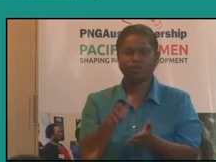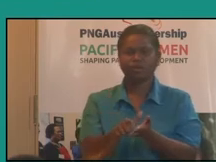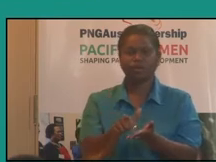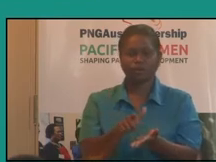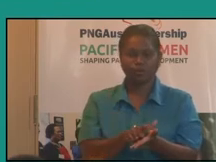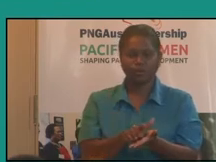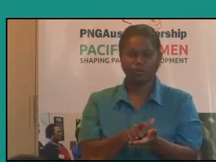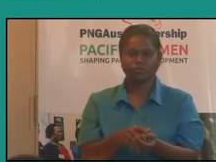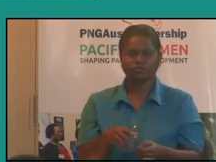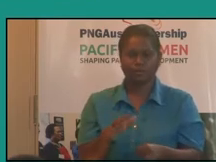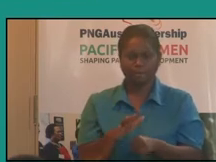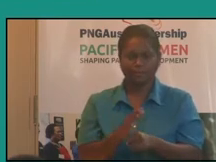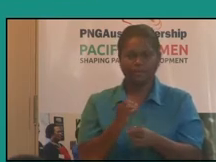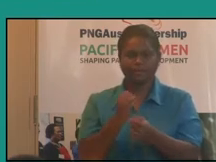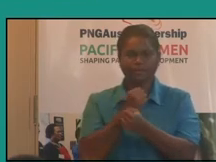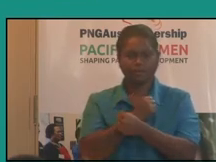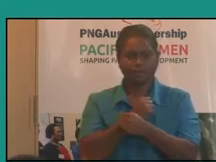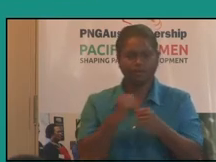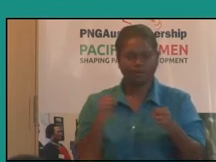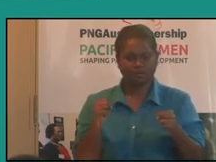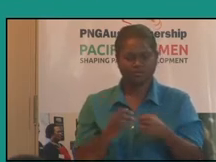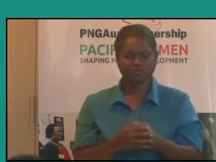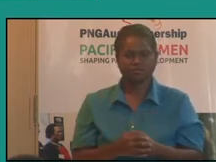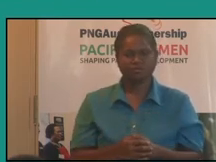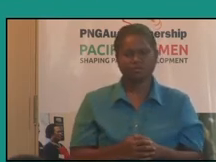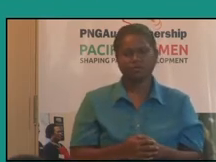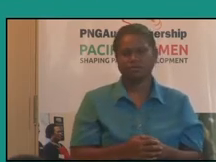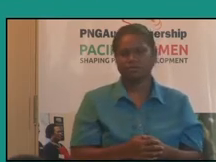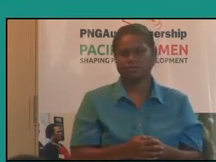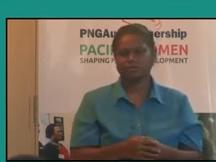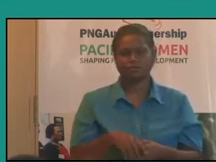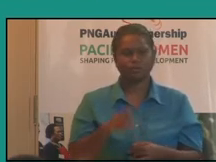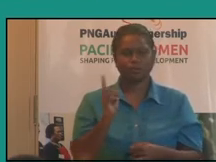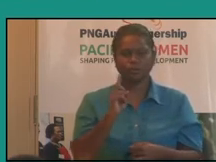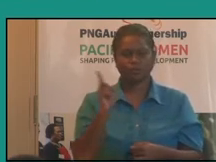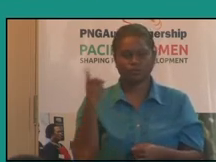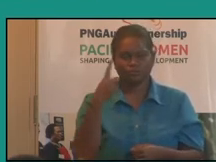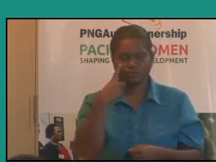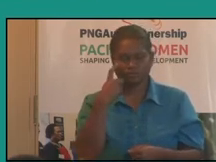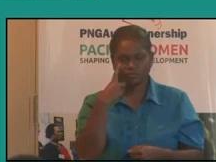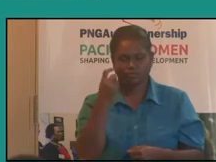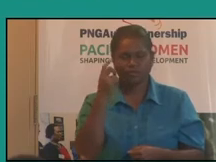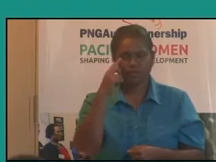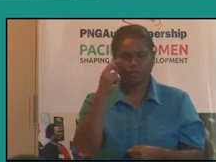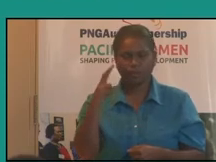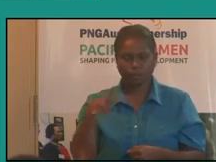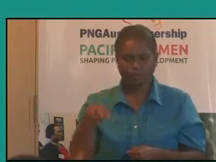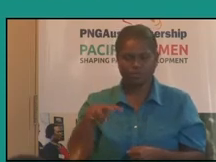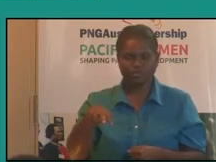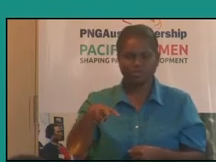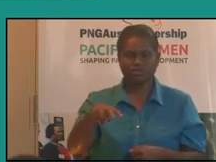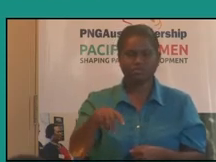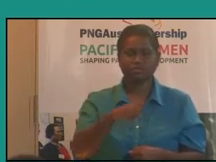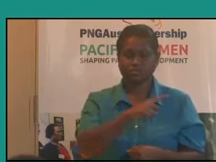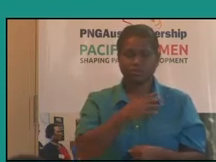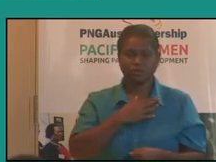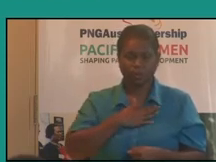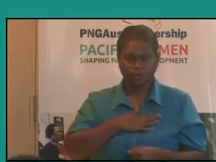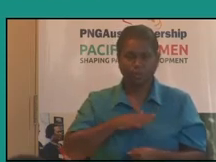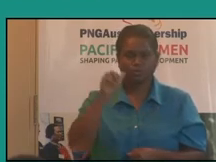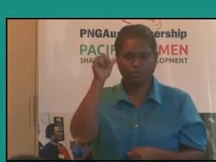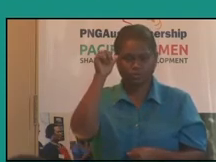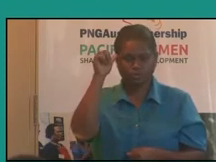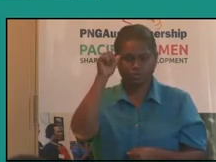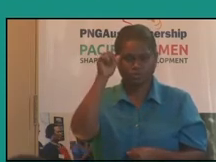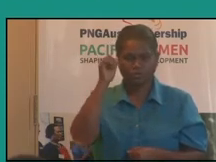provincial government and a local level government? What are you finding in your research? I'm very interested to know